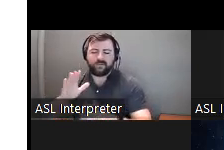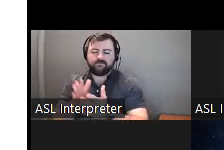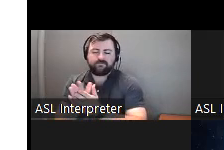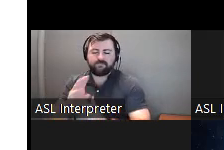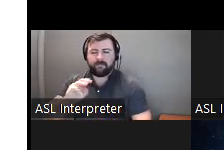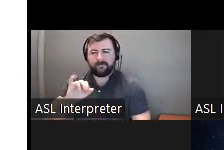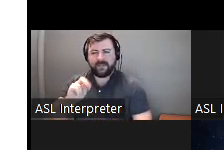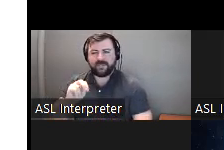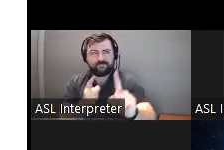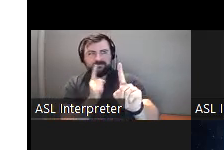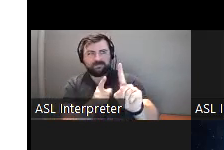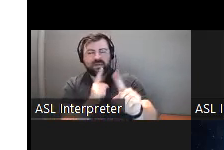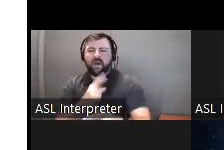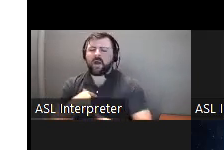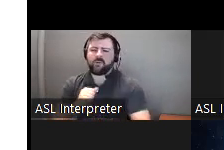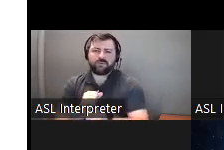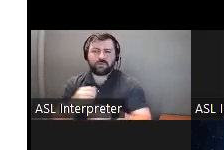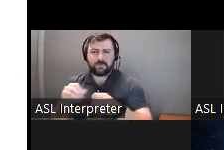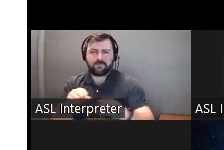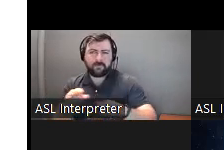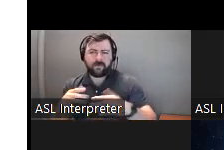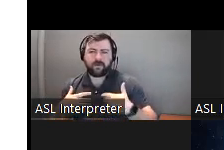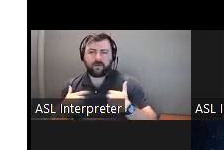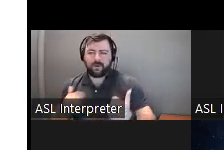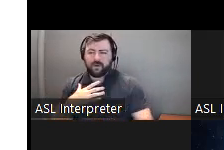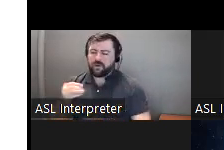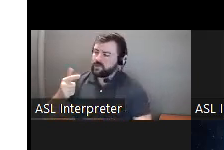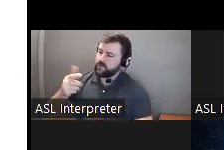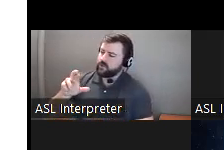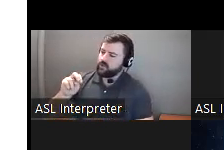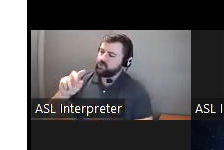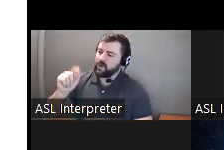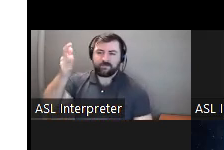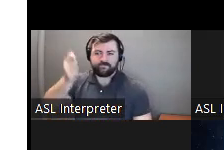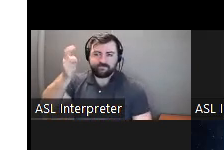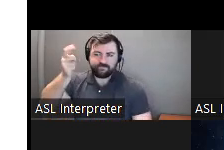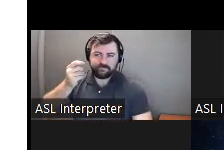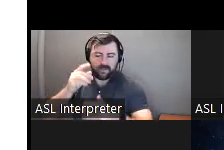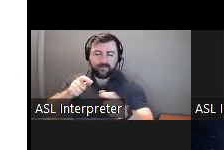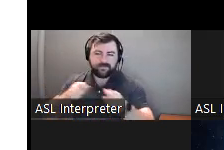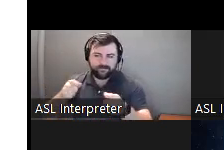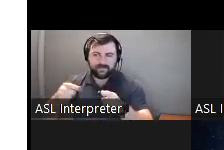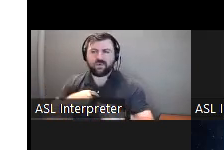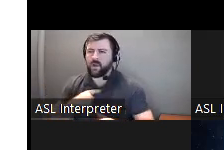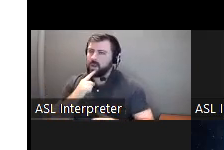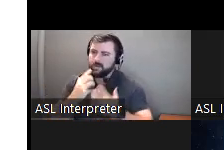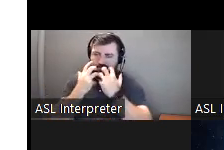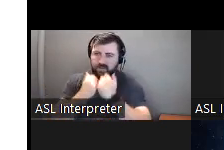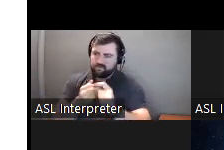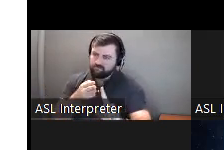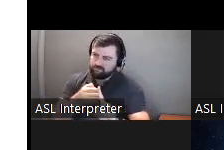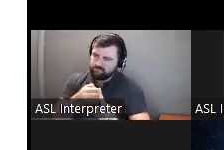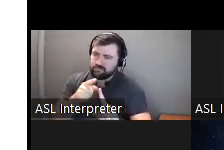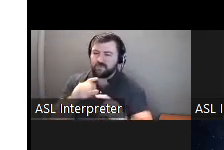worked at the Office of Behavioral Health in grant management. So I am super passionate about Family Voice Council for